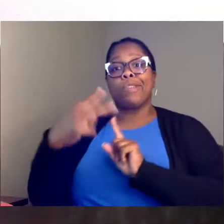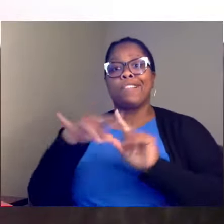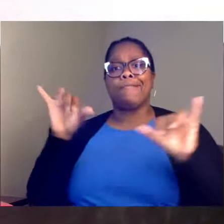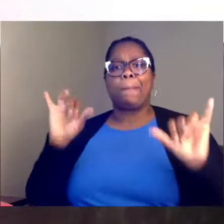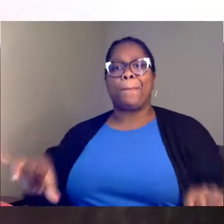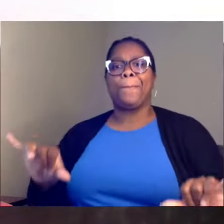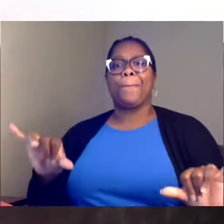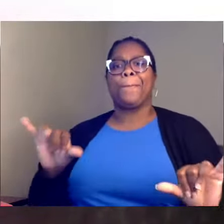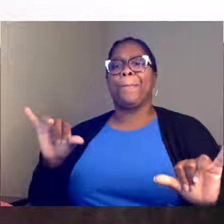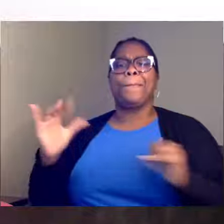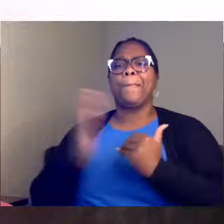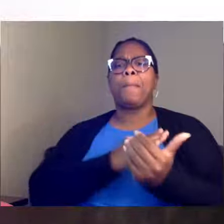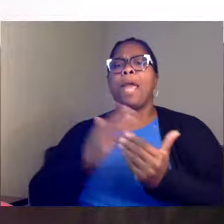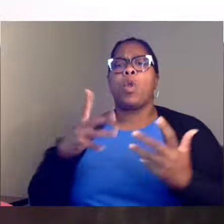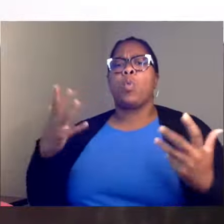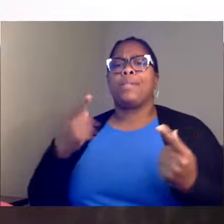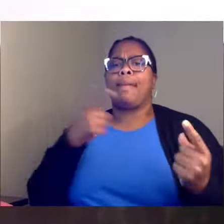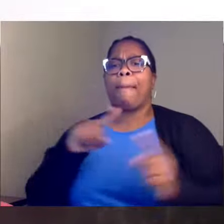has happened.